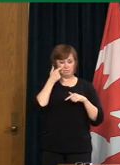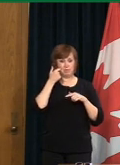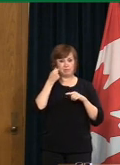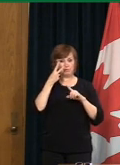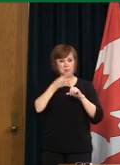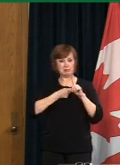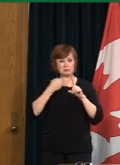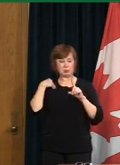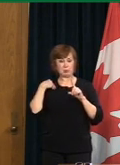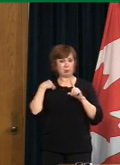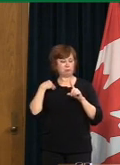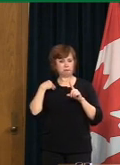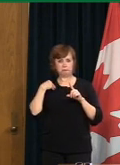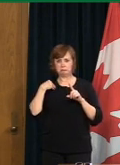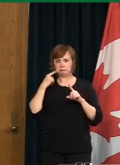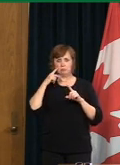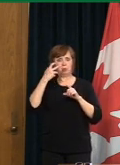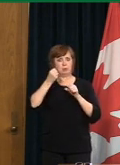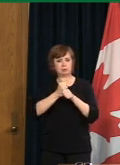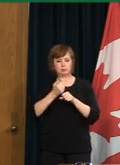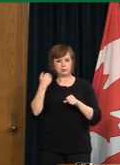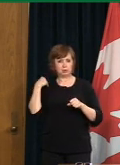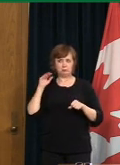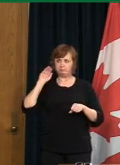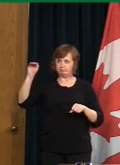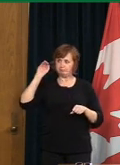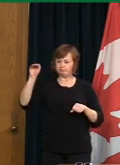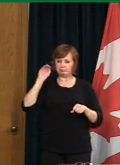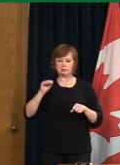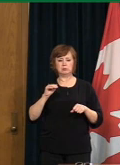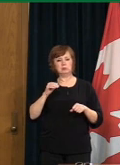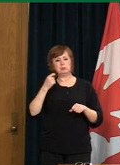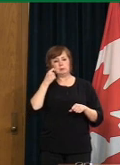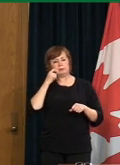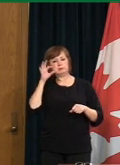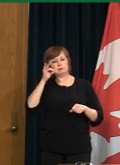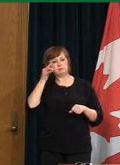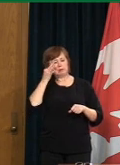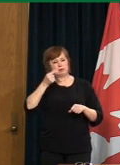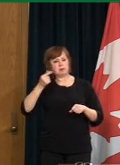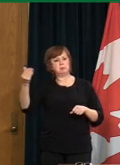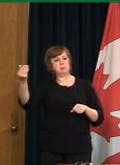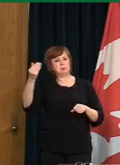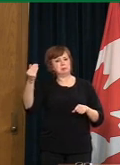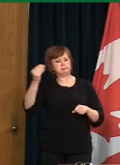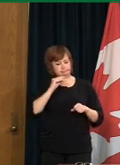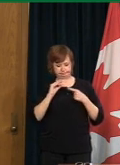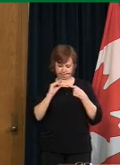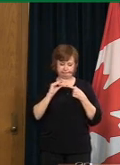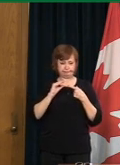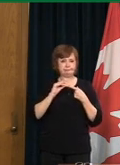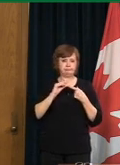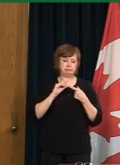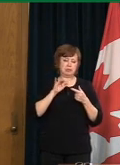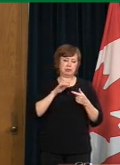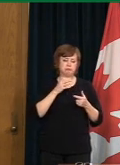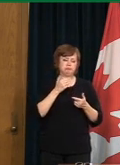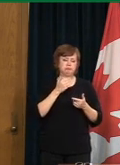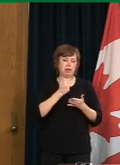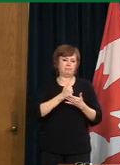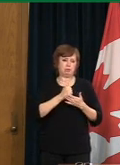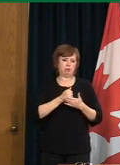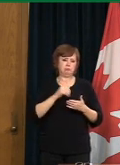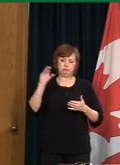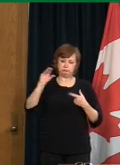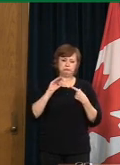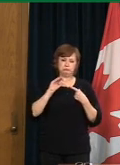number of years. Yes, they came forward with some funding here recently, which is helpful. They've also funded to a much larger proportion a couple of